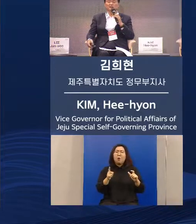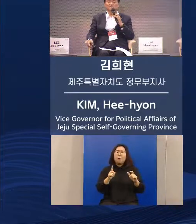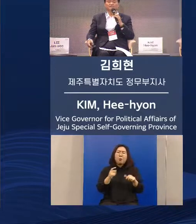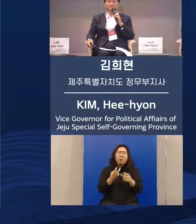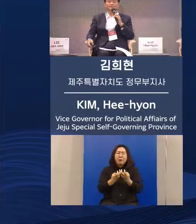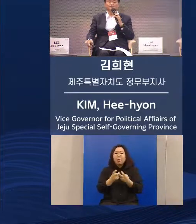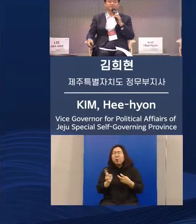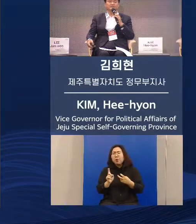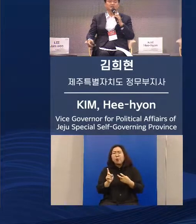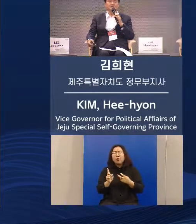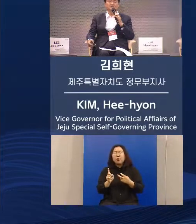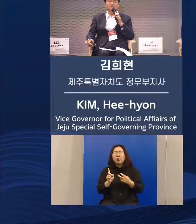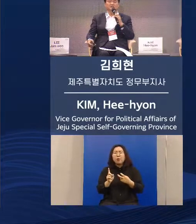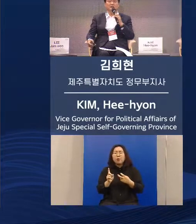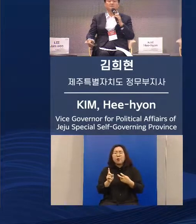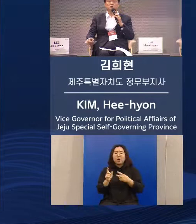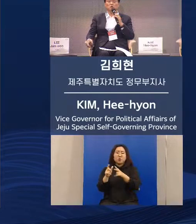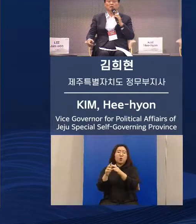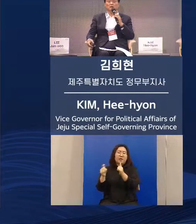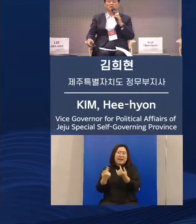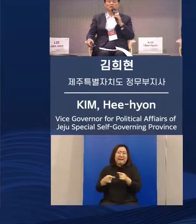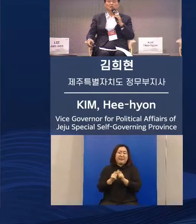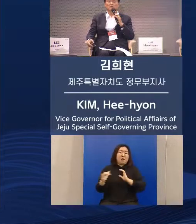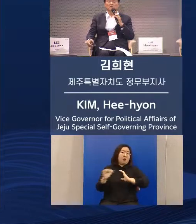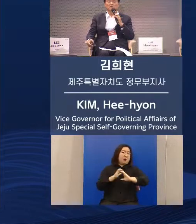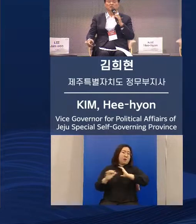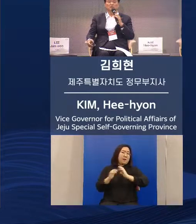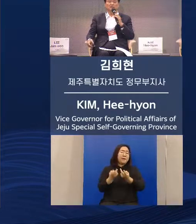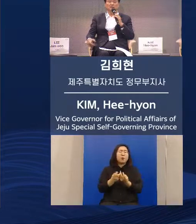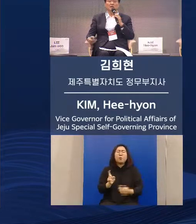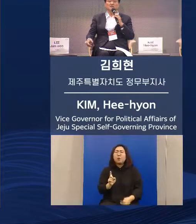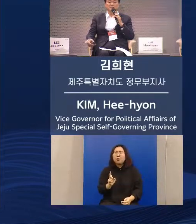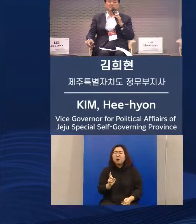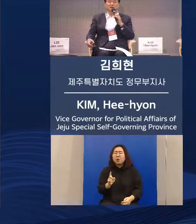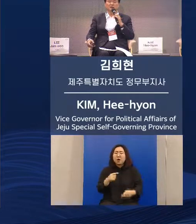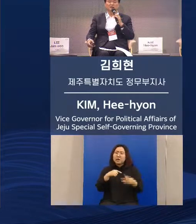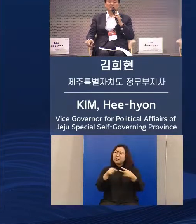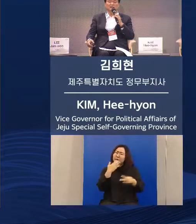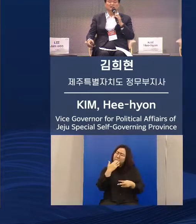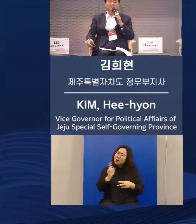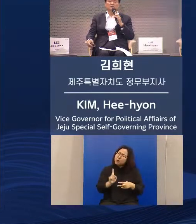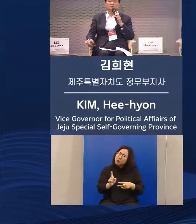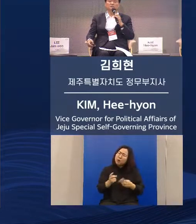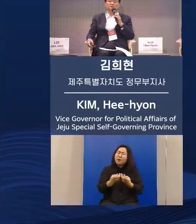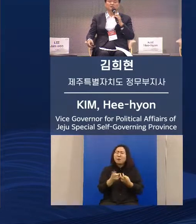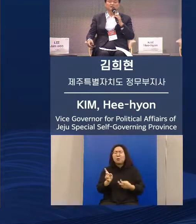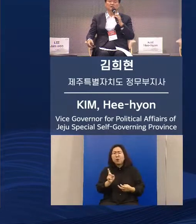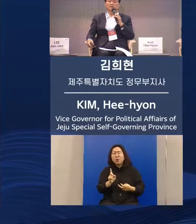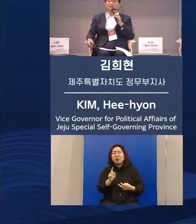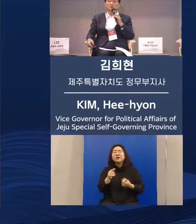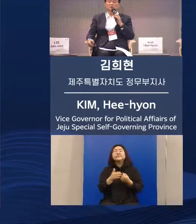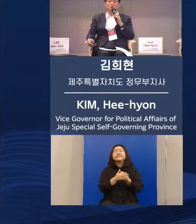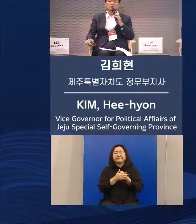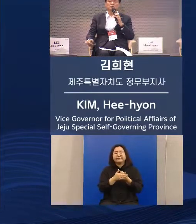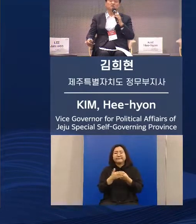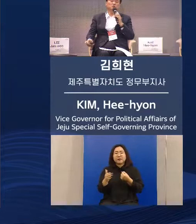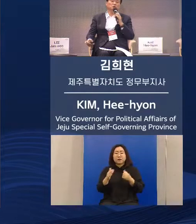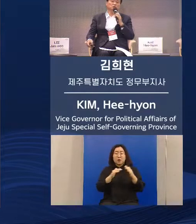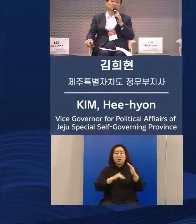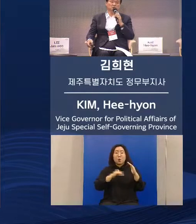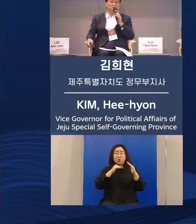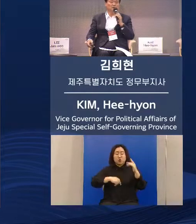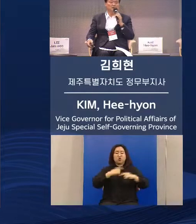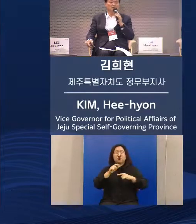So in Jeju, we have been considering how we can have a decent communications with our citizens